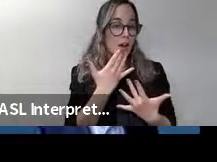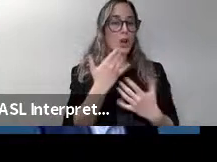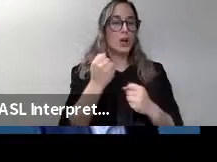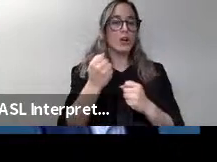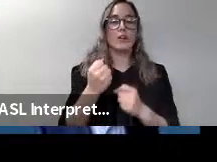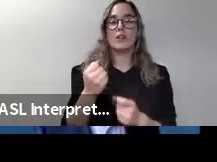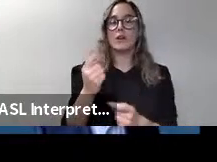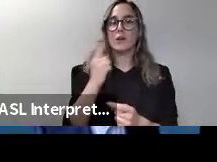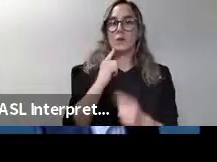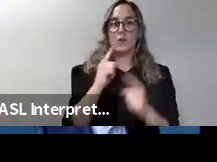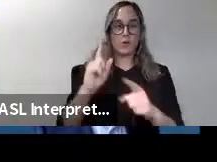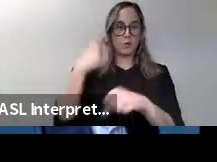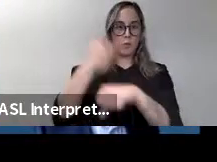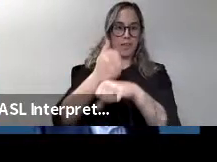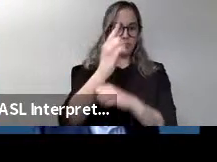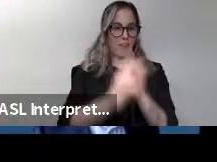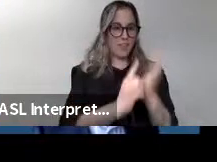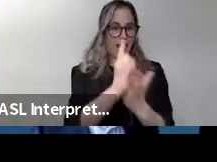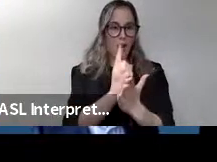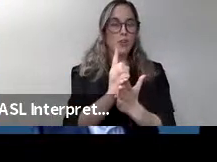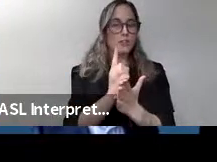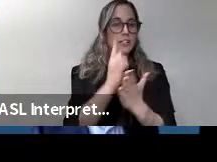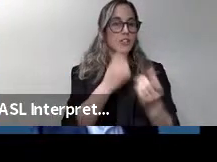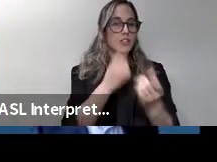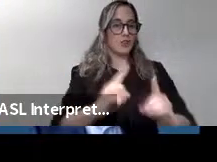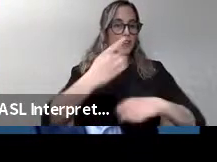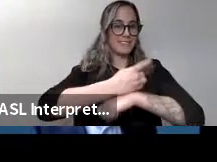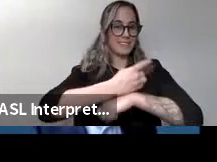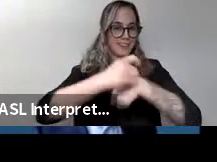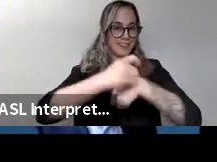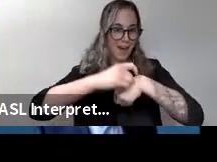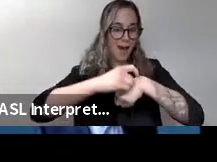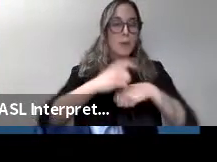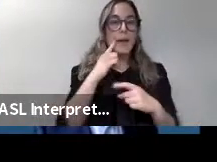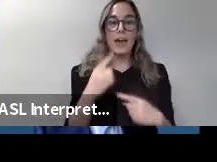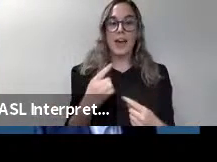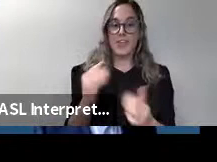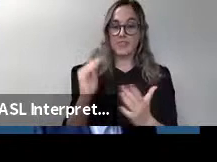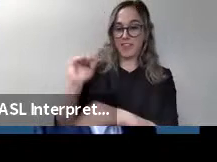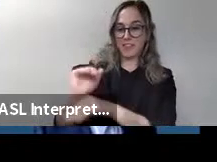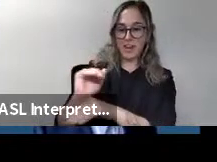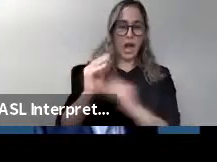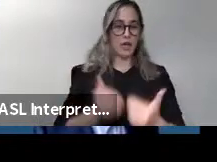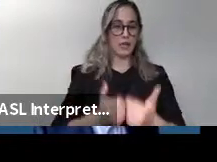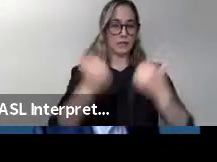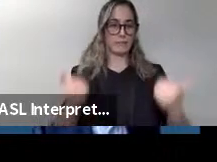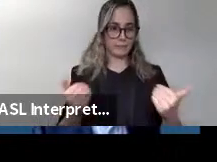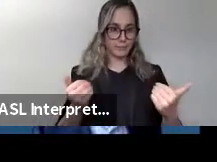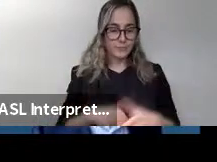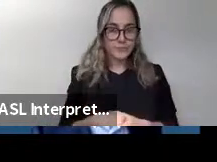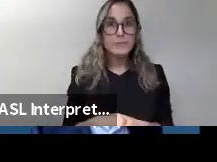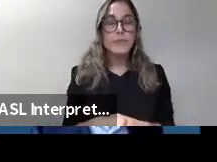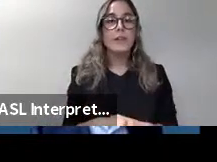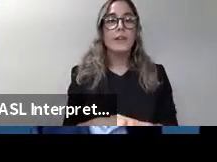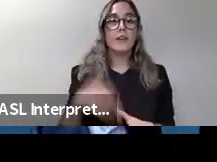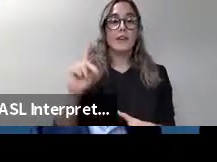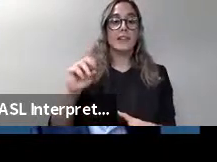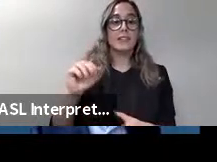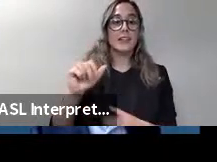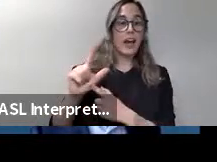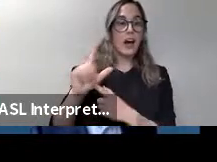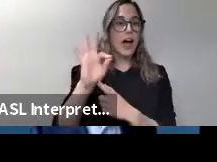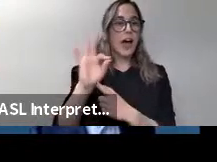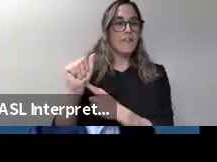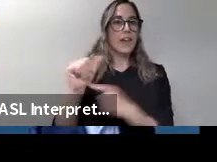decibels, based on those hourly sound levels during the daytime period and the weighted nighttime hourly sound levels. As DNL is the FAA's